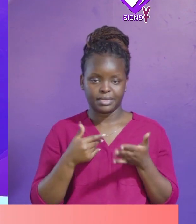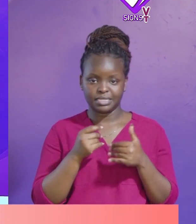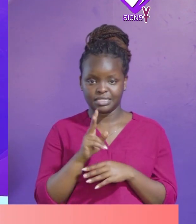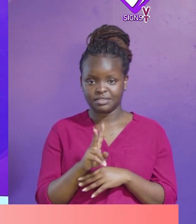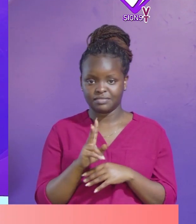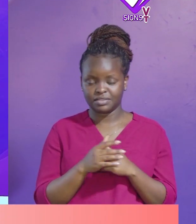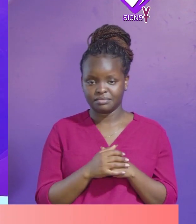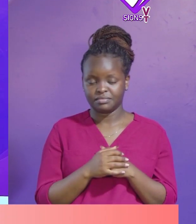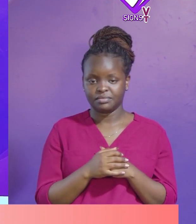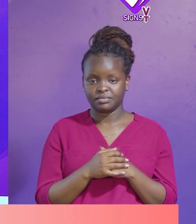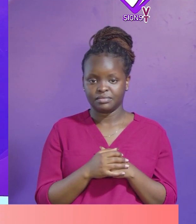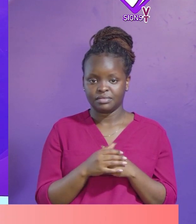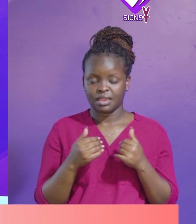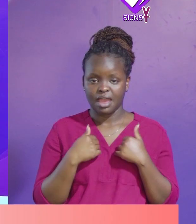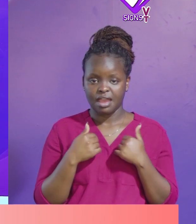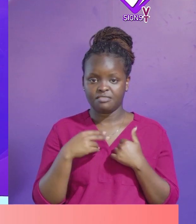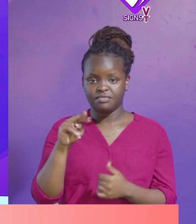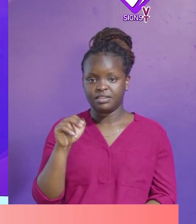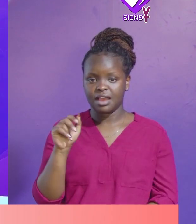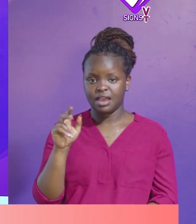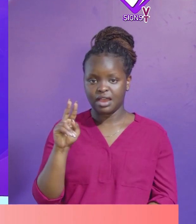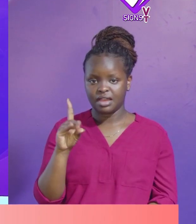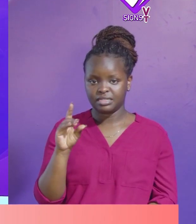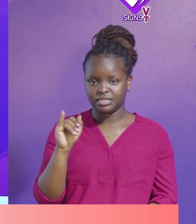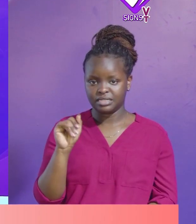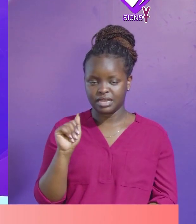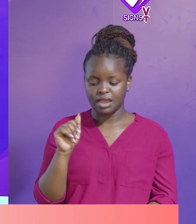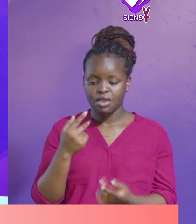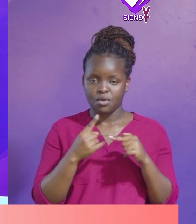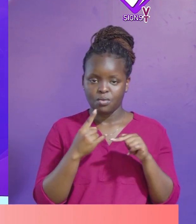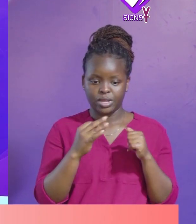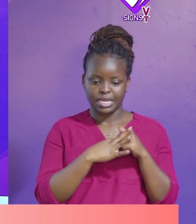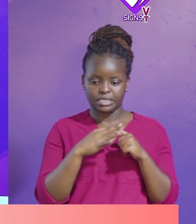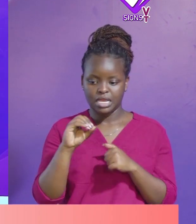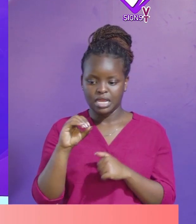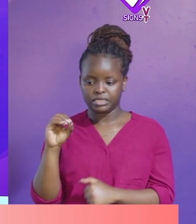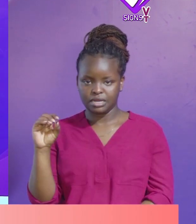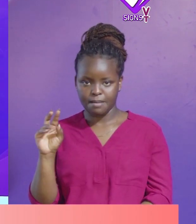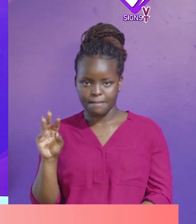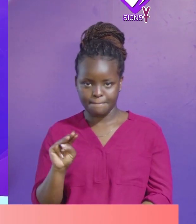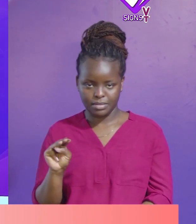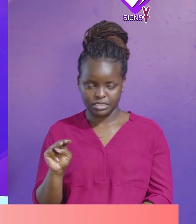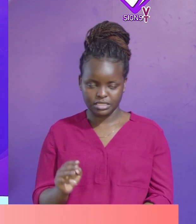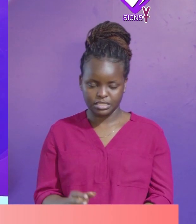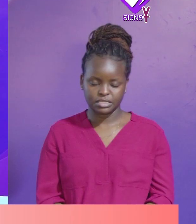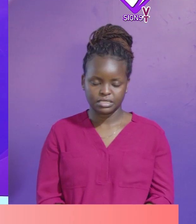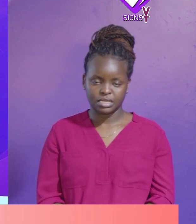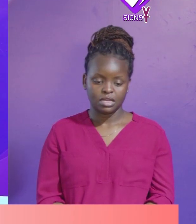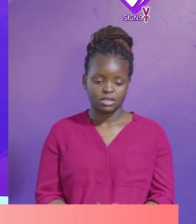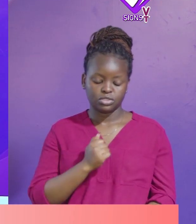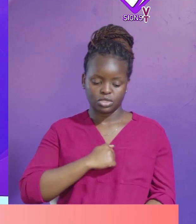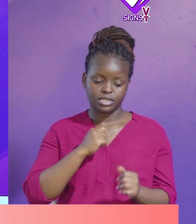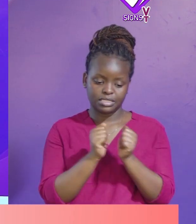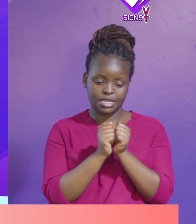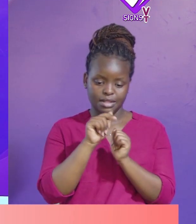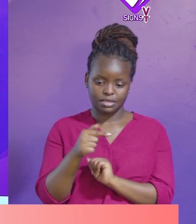We have Nadia Batokleti, who won the women's 800, who won the women's 10,000 meters. That